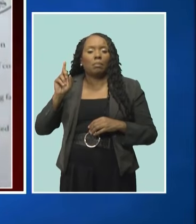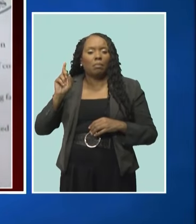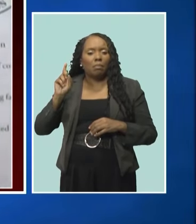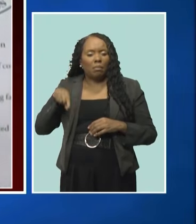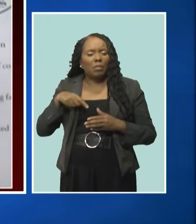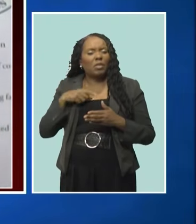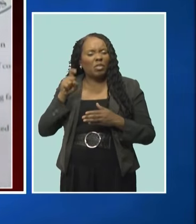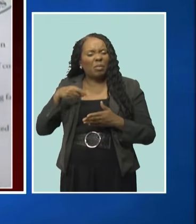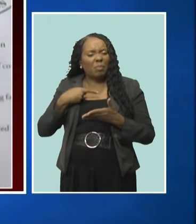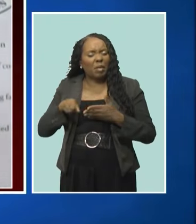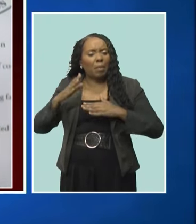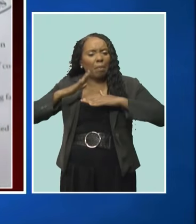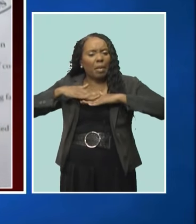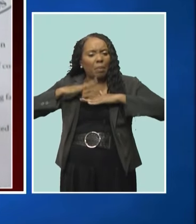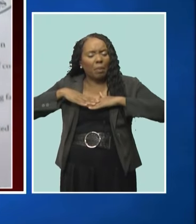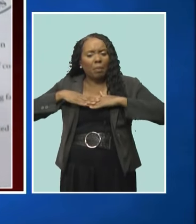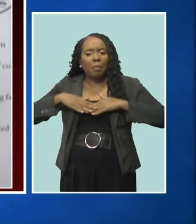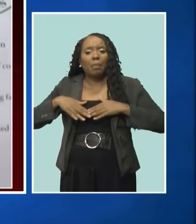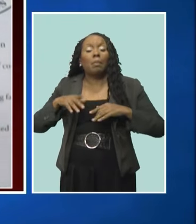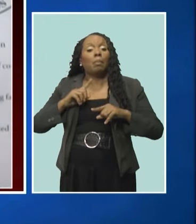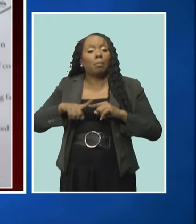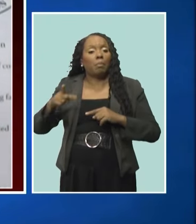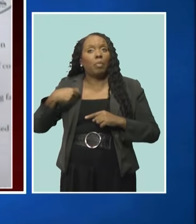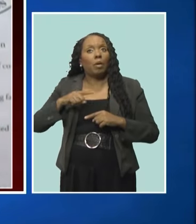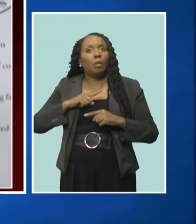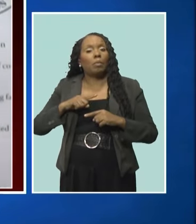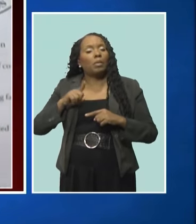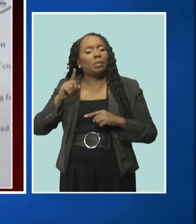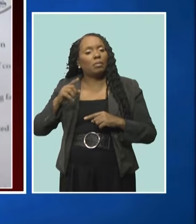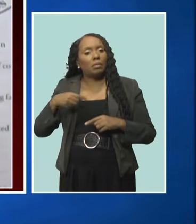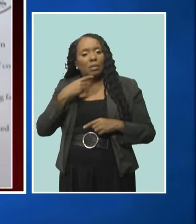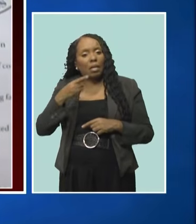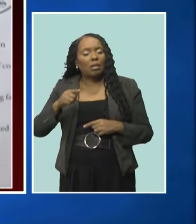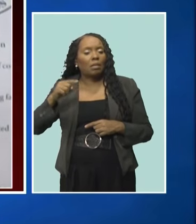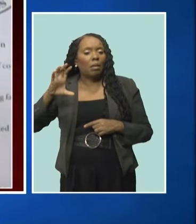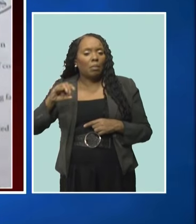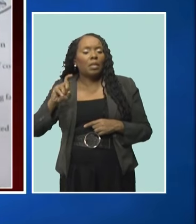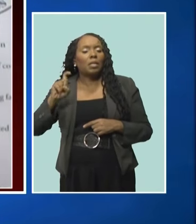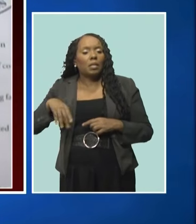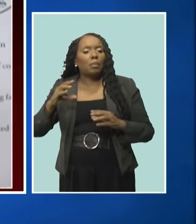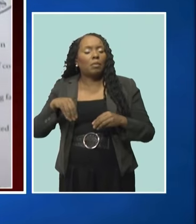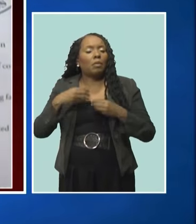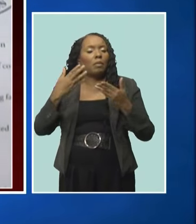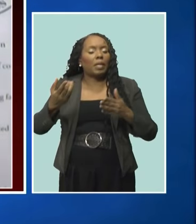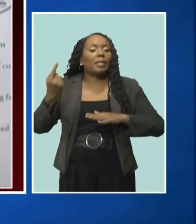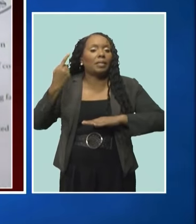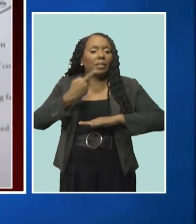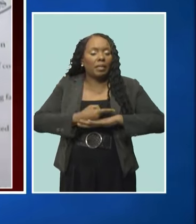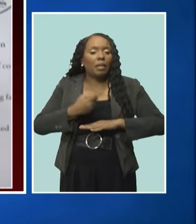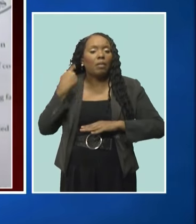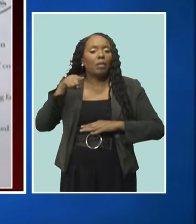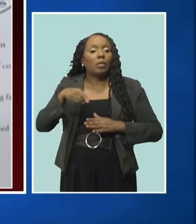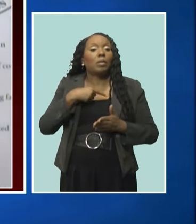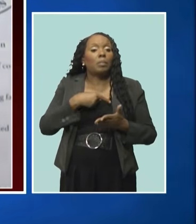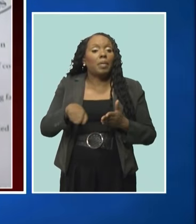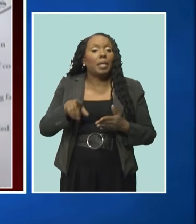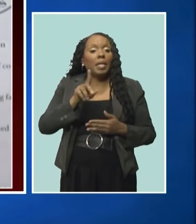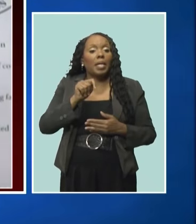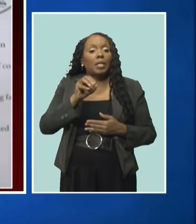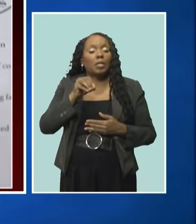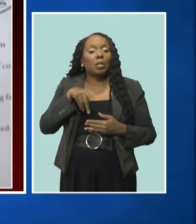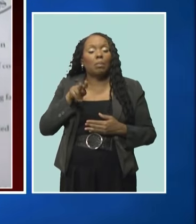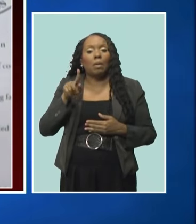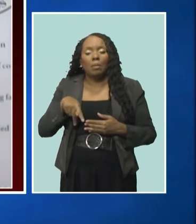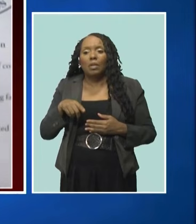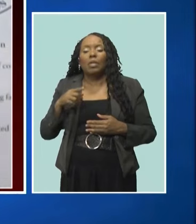the service providers to do is to provide a date when you top up so that you know when that amount is about